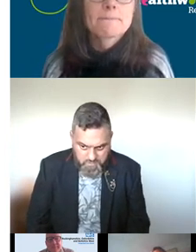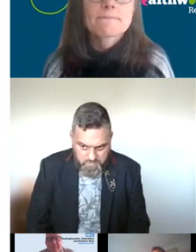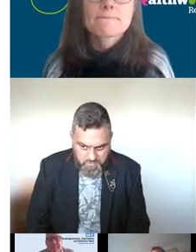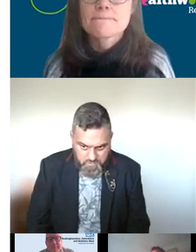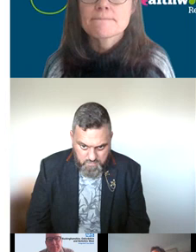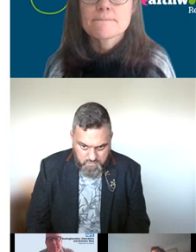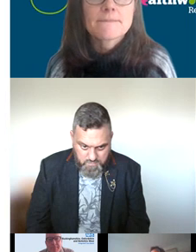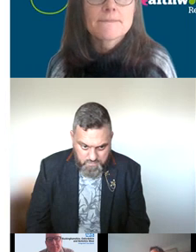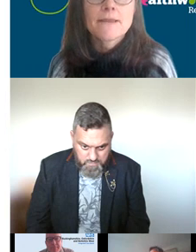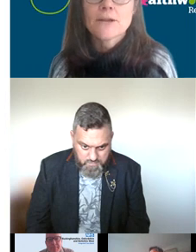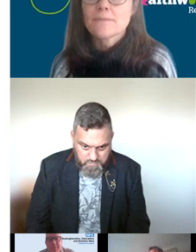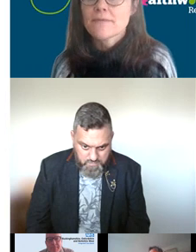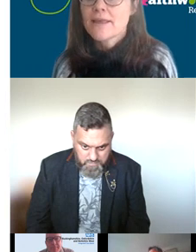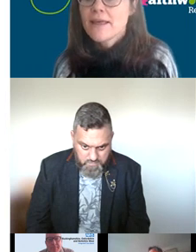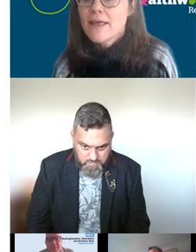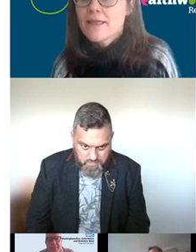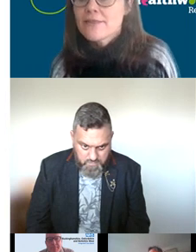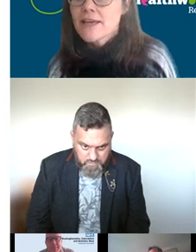Not for me.